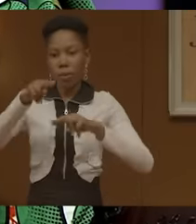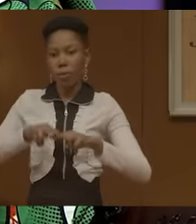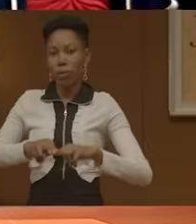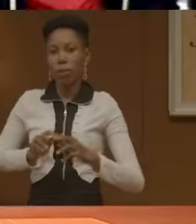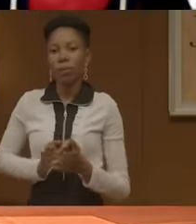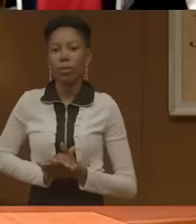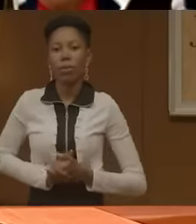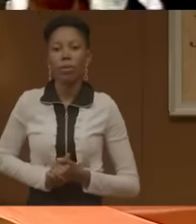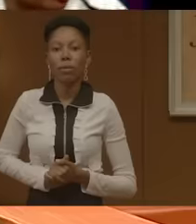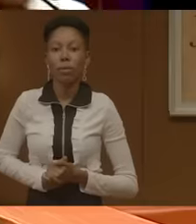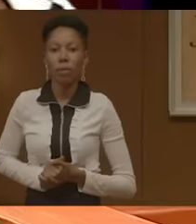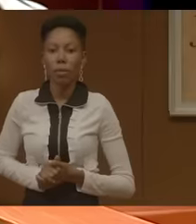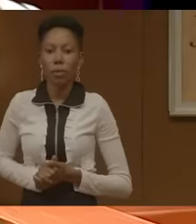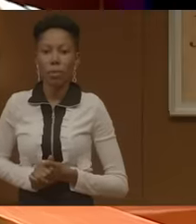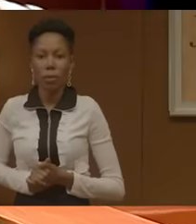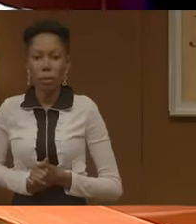Please be seated.